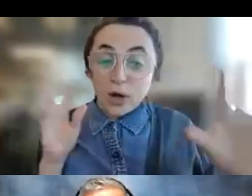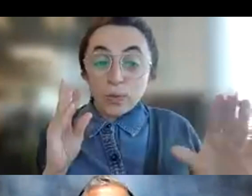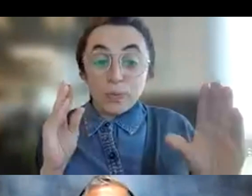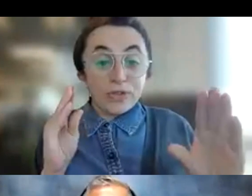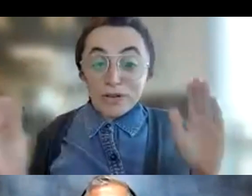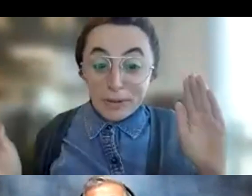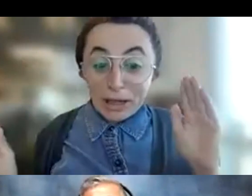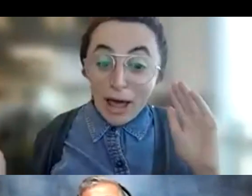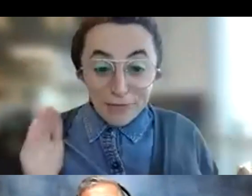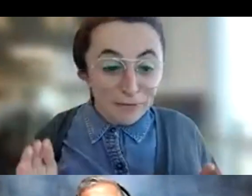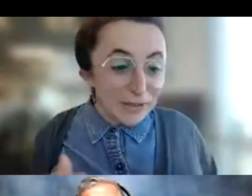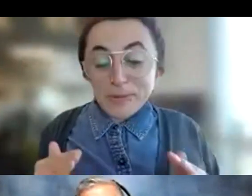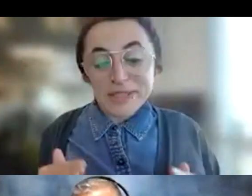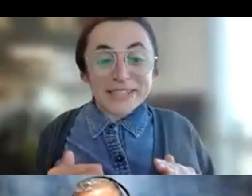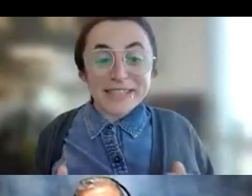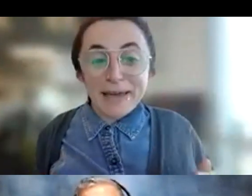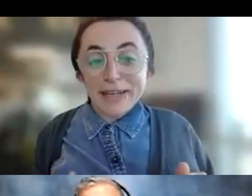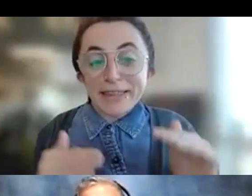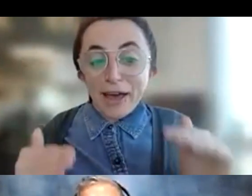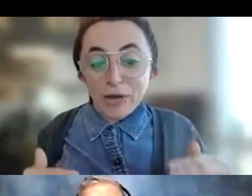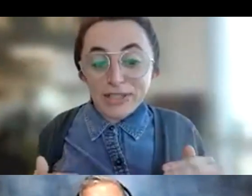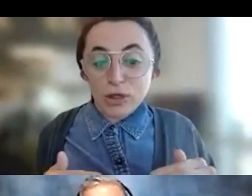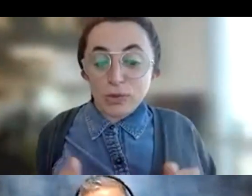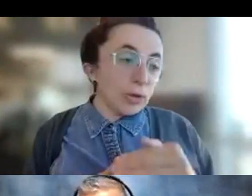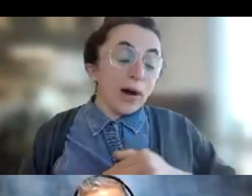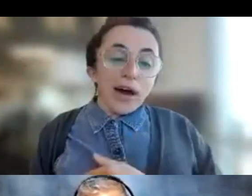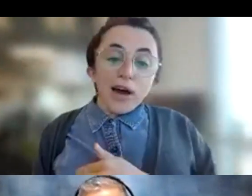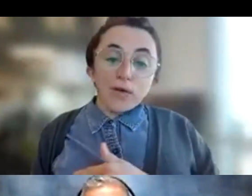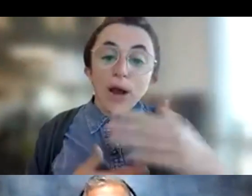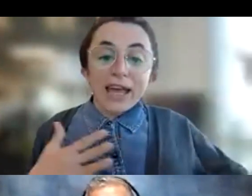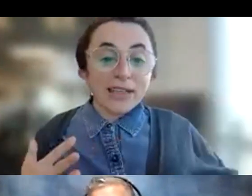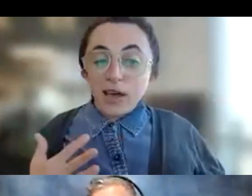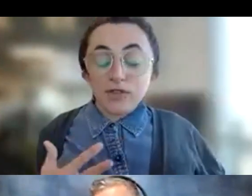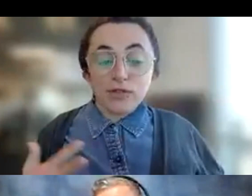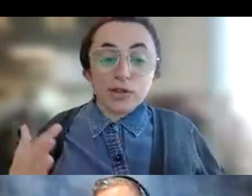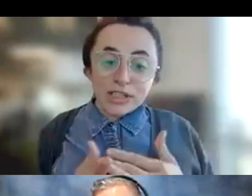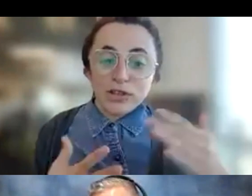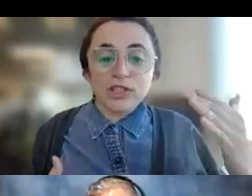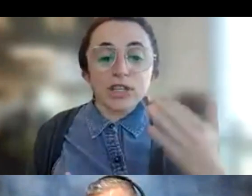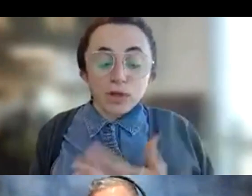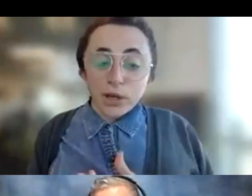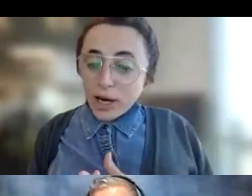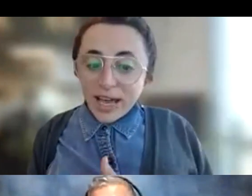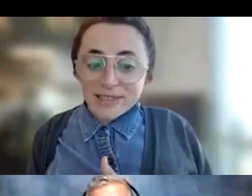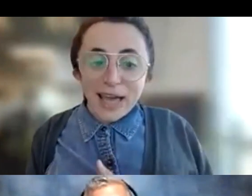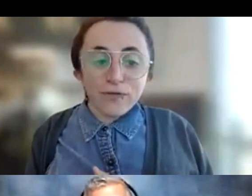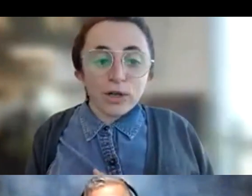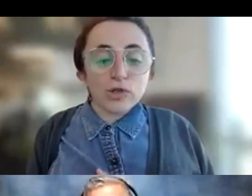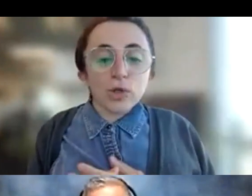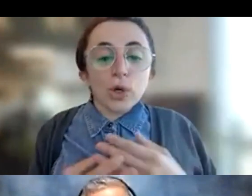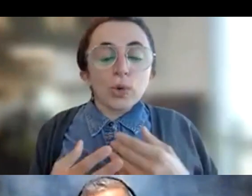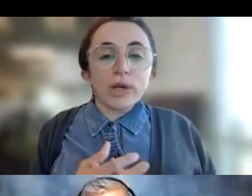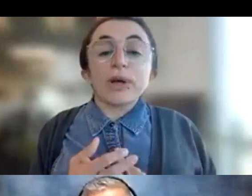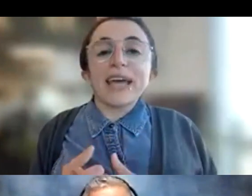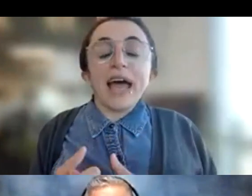I know there's going to be a lot of unfinished business today, but at the Kelsey, through a variety of different research and community organizing